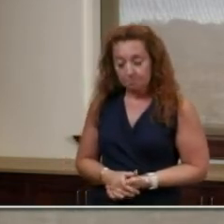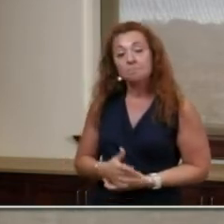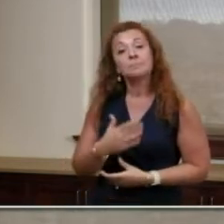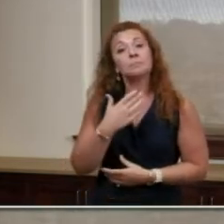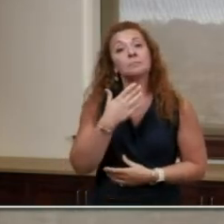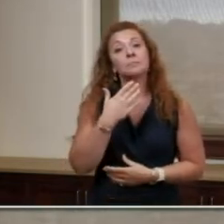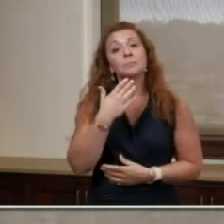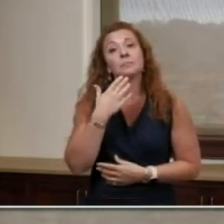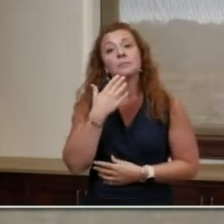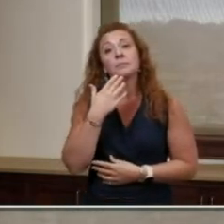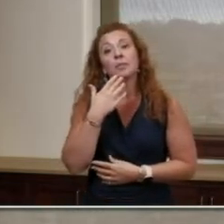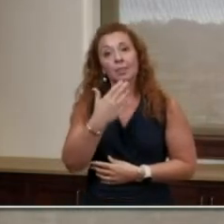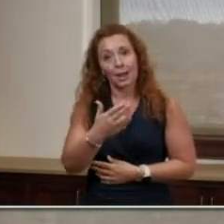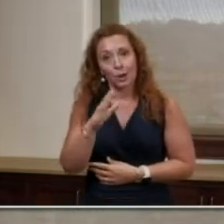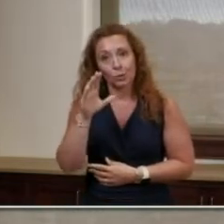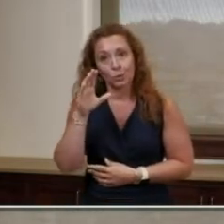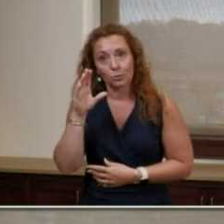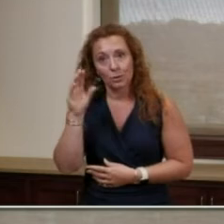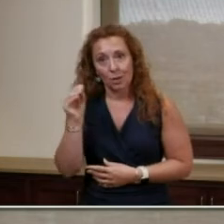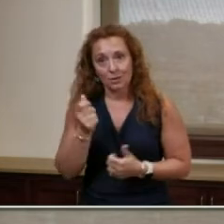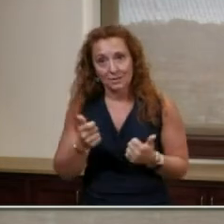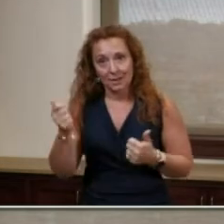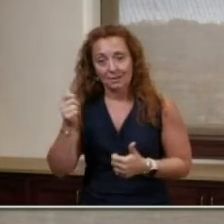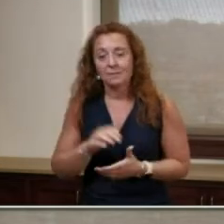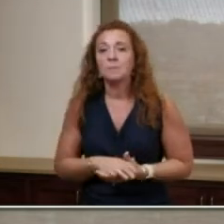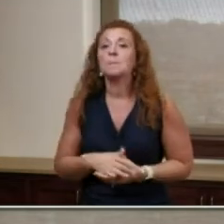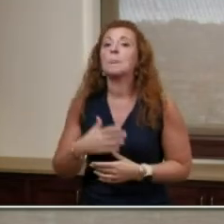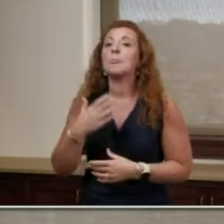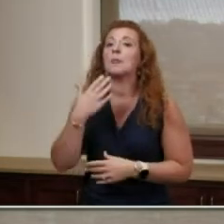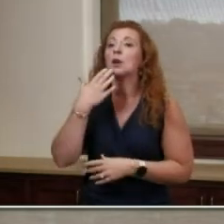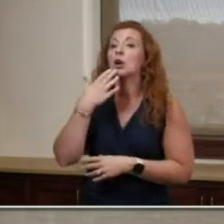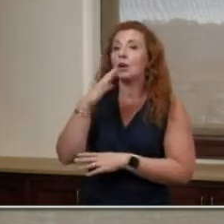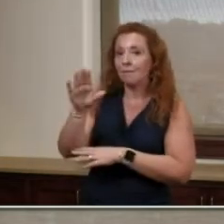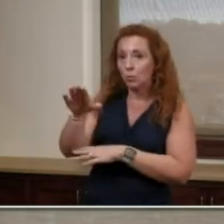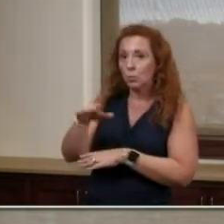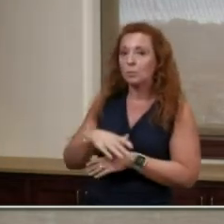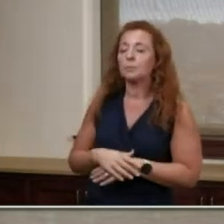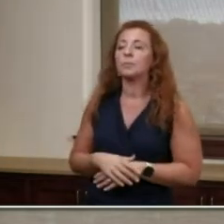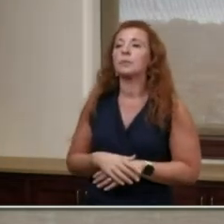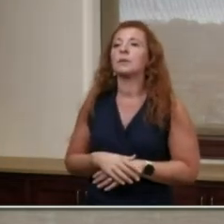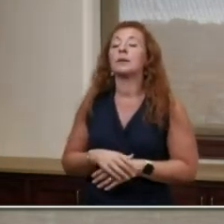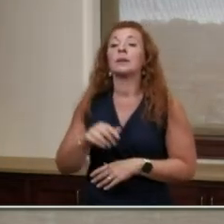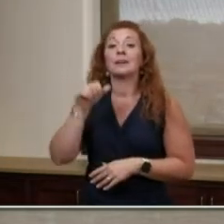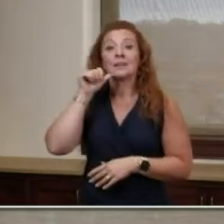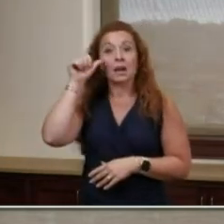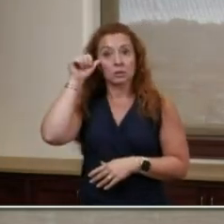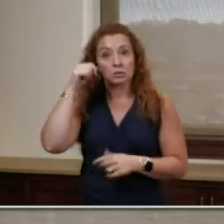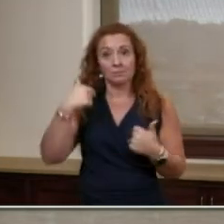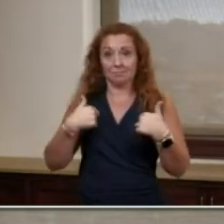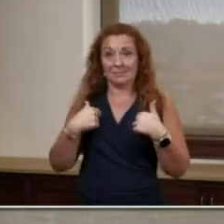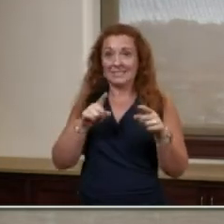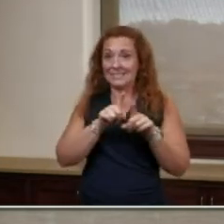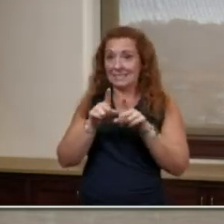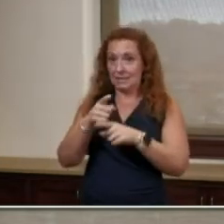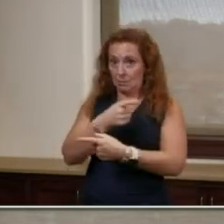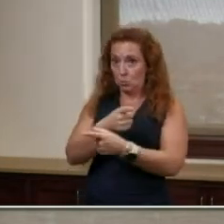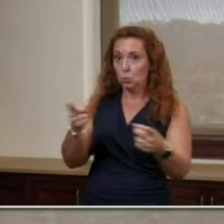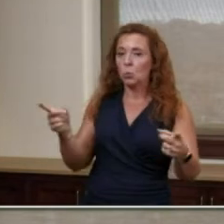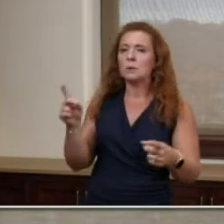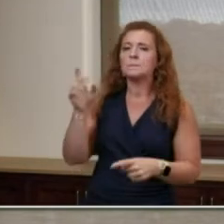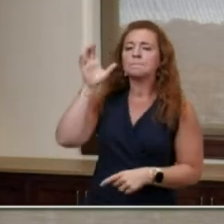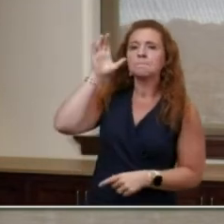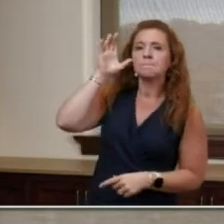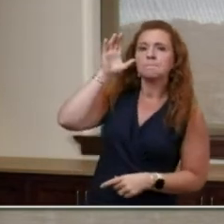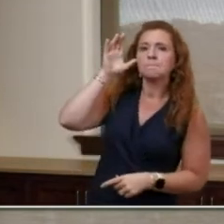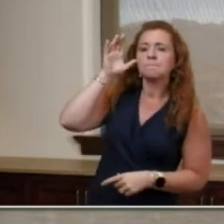Thank you, County Executive. Good afternoon. Yesterday, I, like many of you, paid very close attention